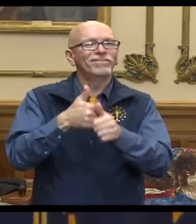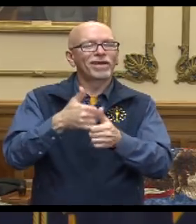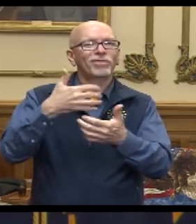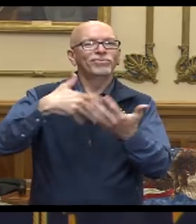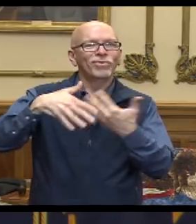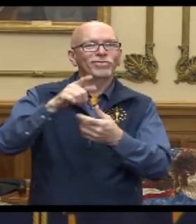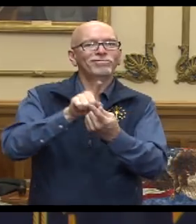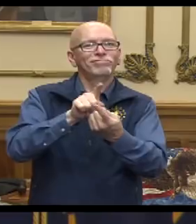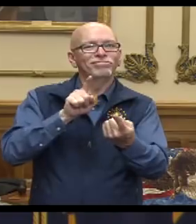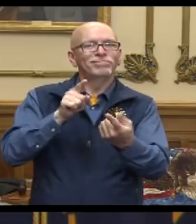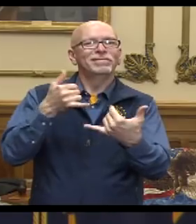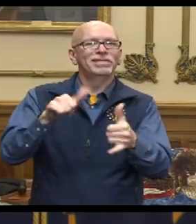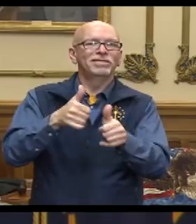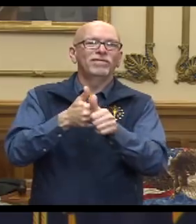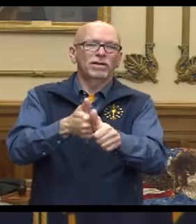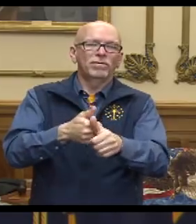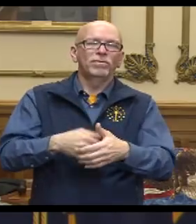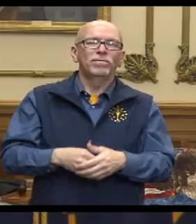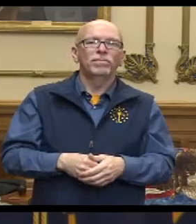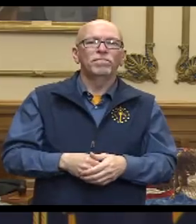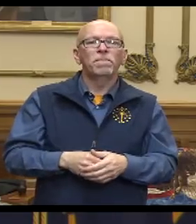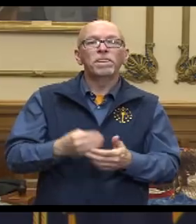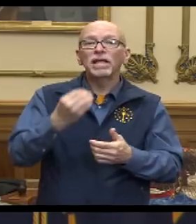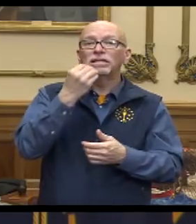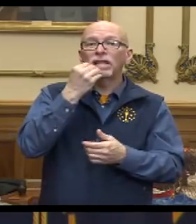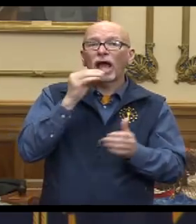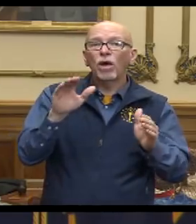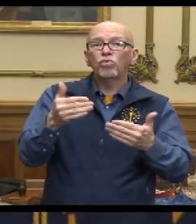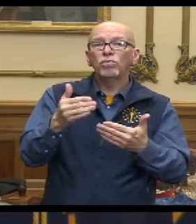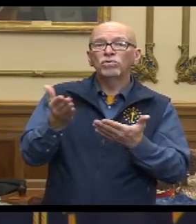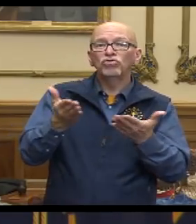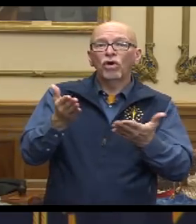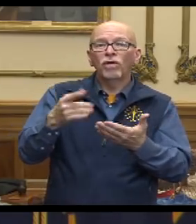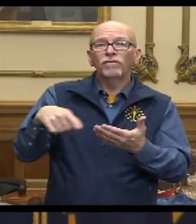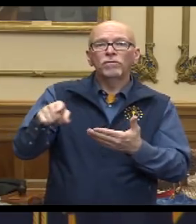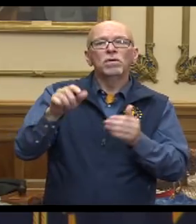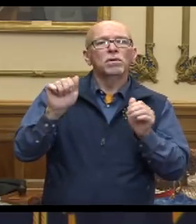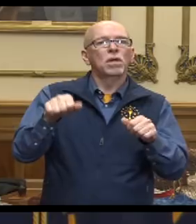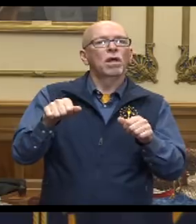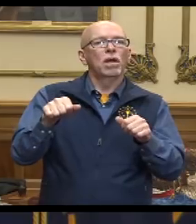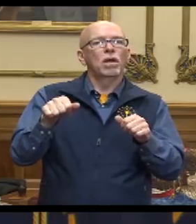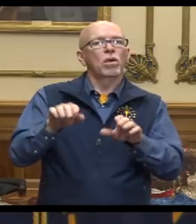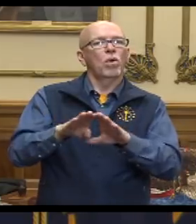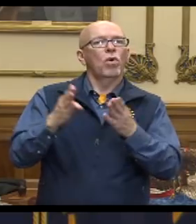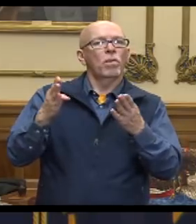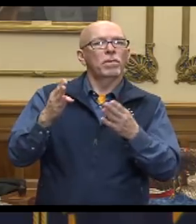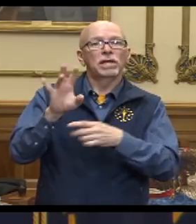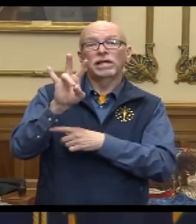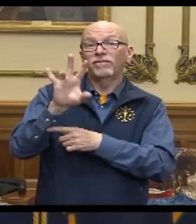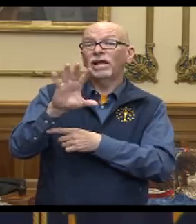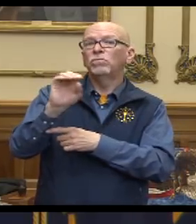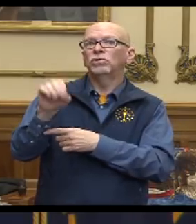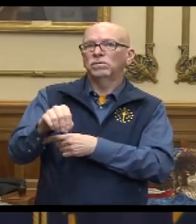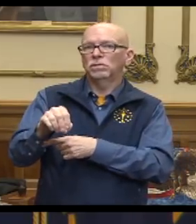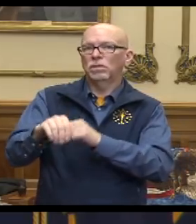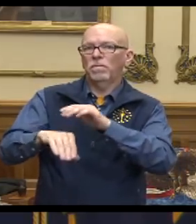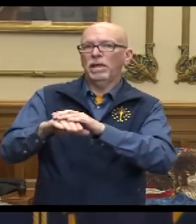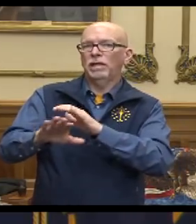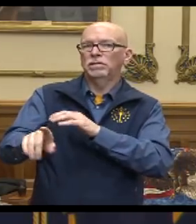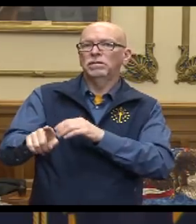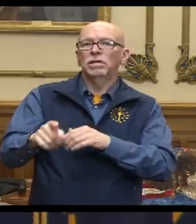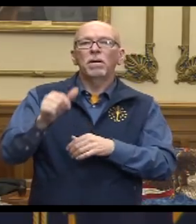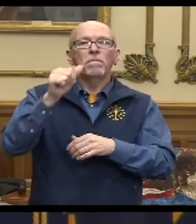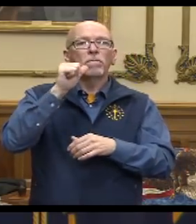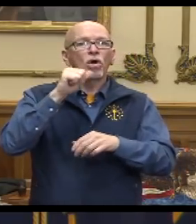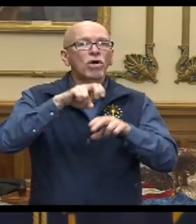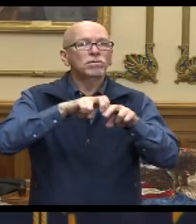in place. Dining room service may be open at 75% capacity. Bar